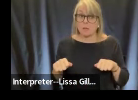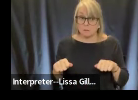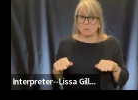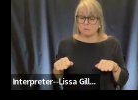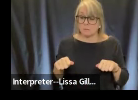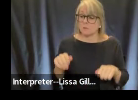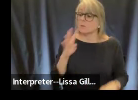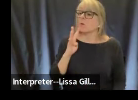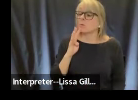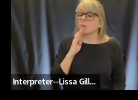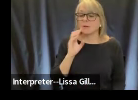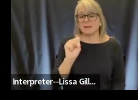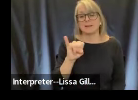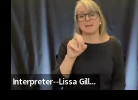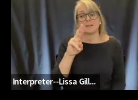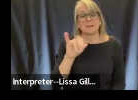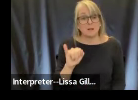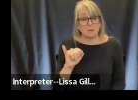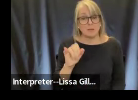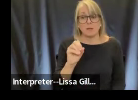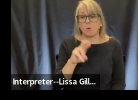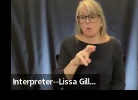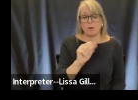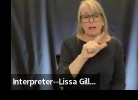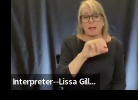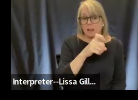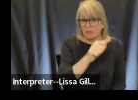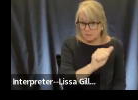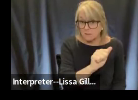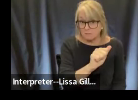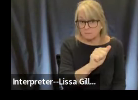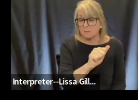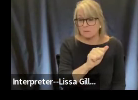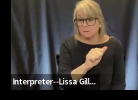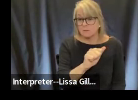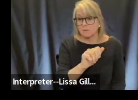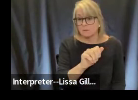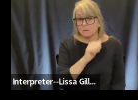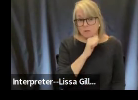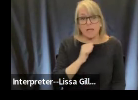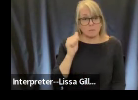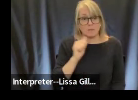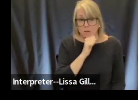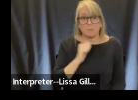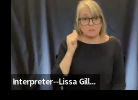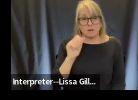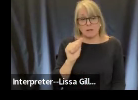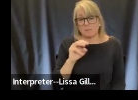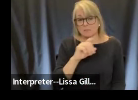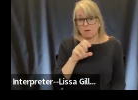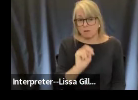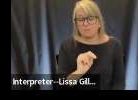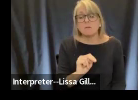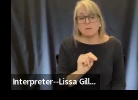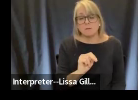that Siri function, or even if you've got some Alexa devices, Amazon related devices rather. And even sometimes